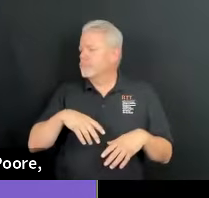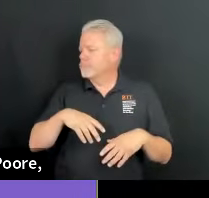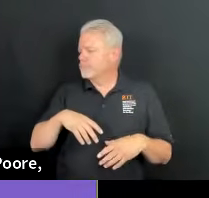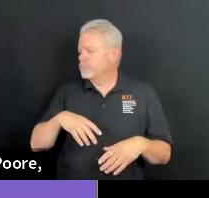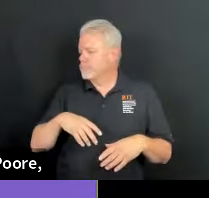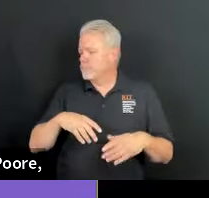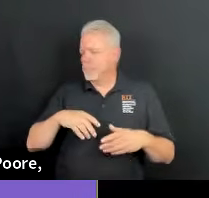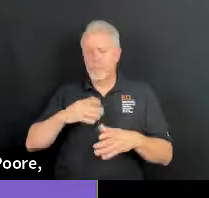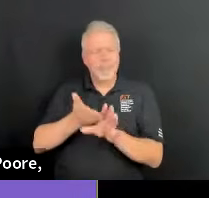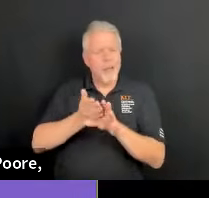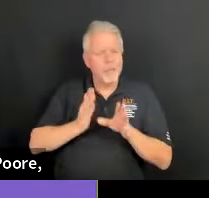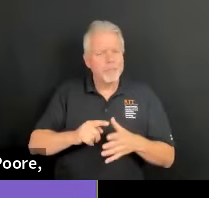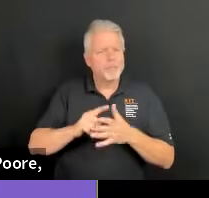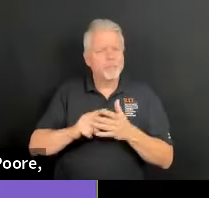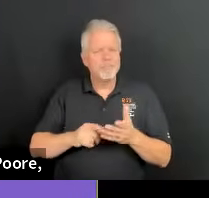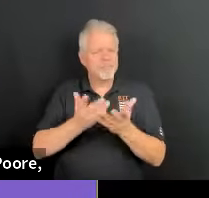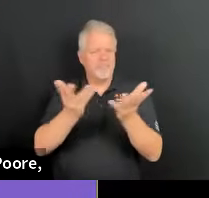social workers,